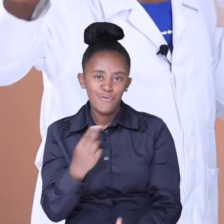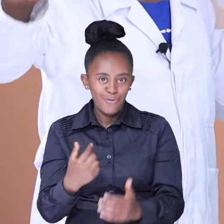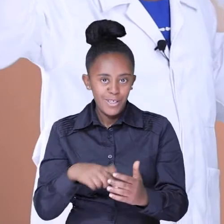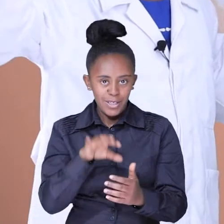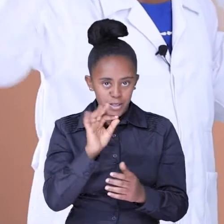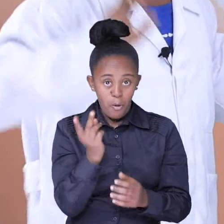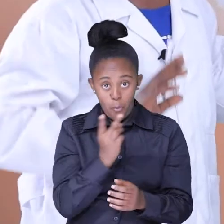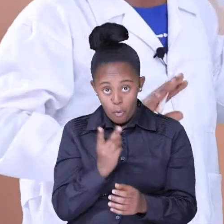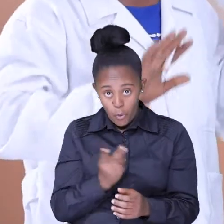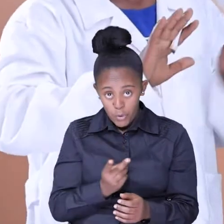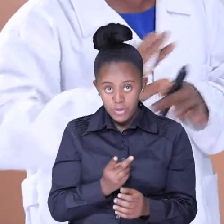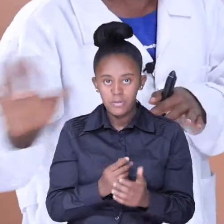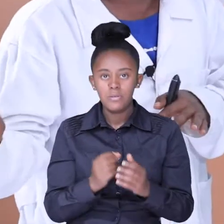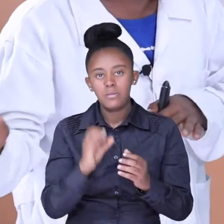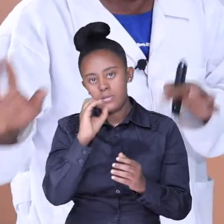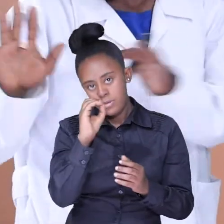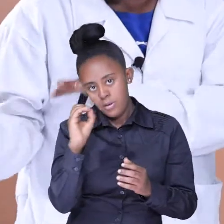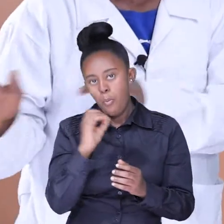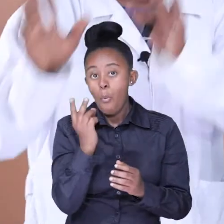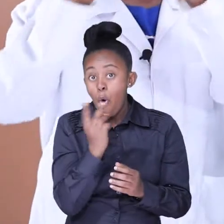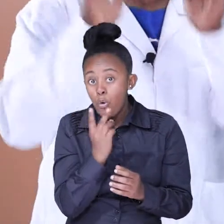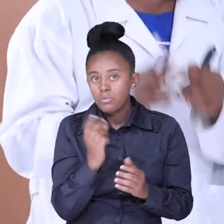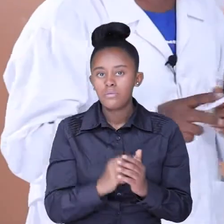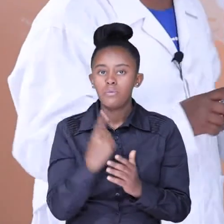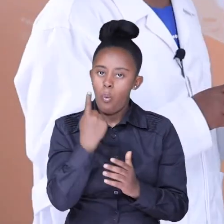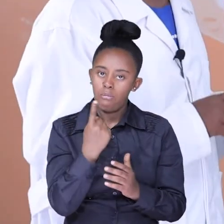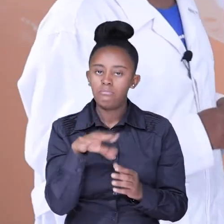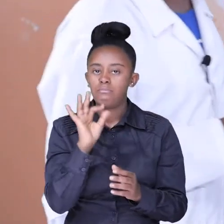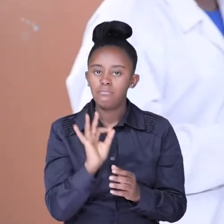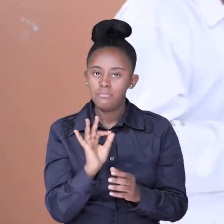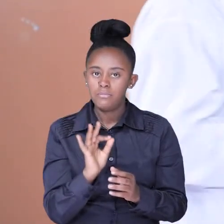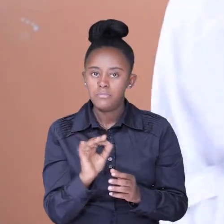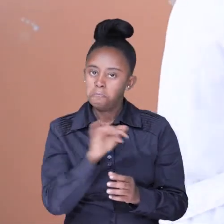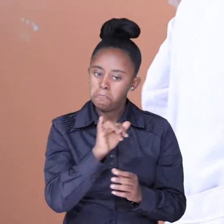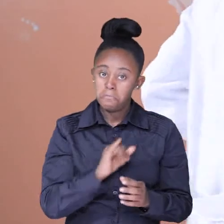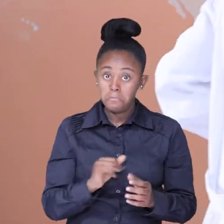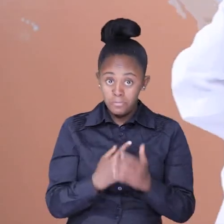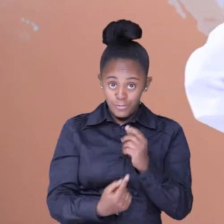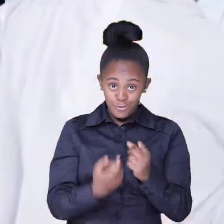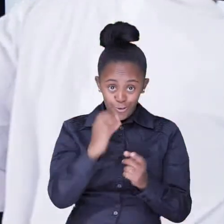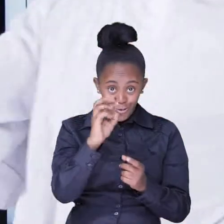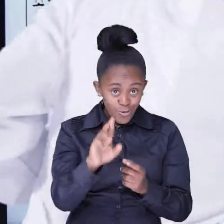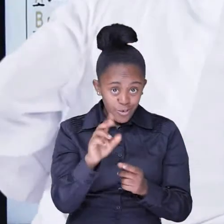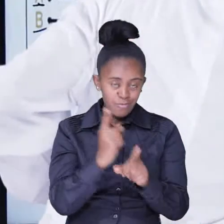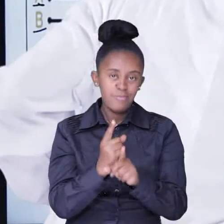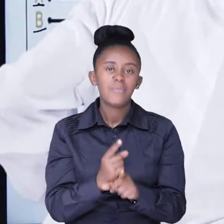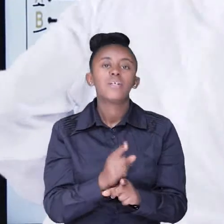if both of input is 0. Otherwise, we get 1. That means, look, 0